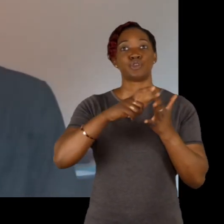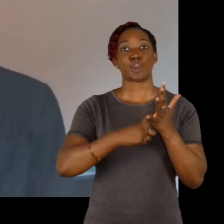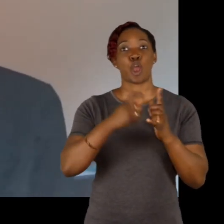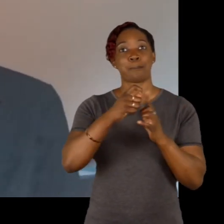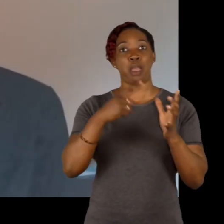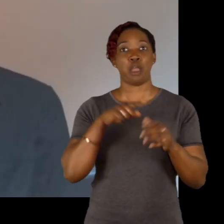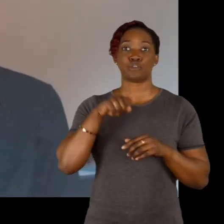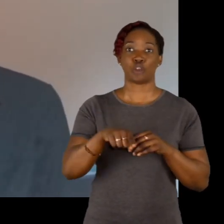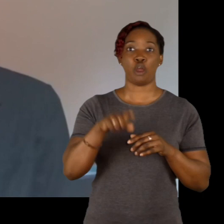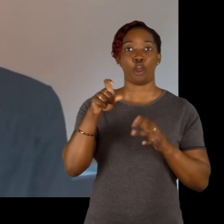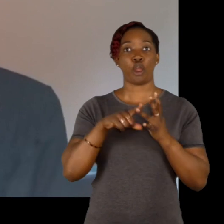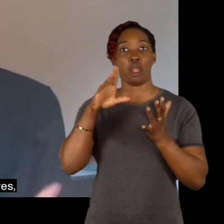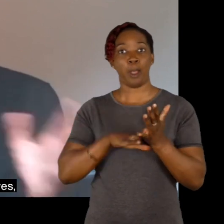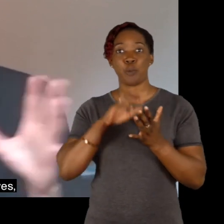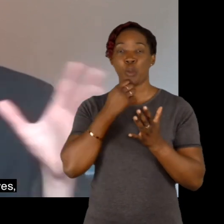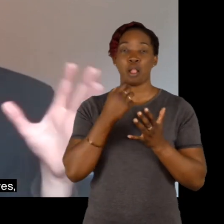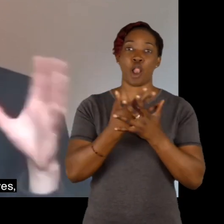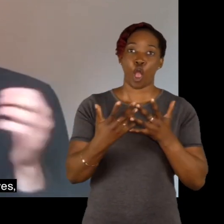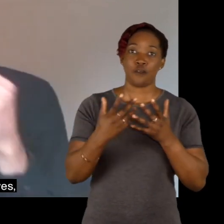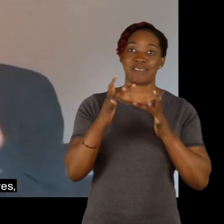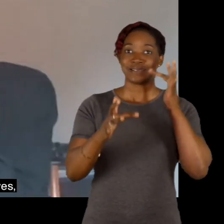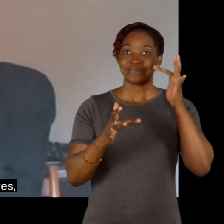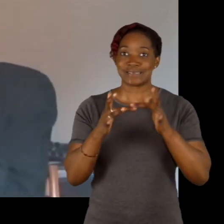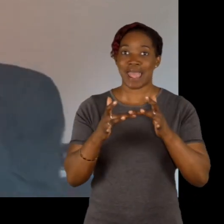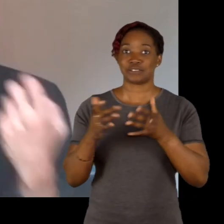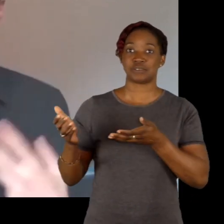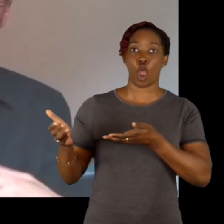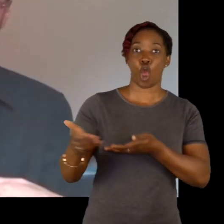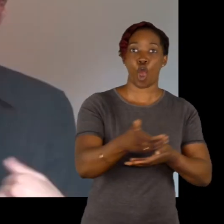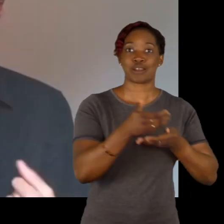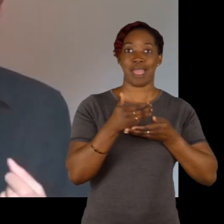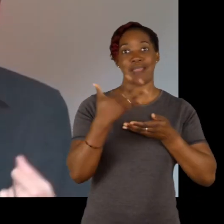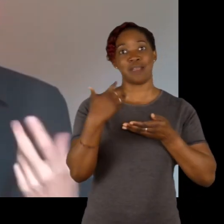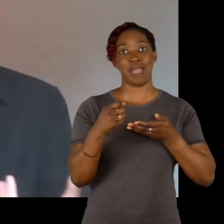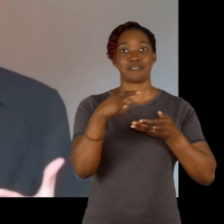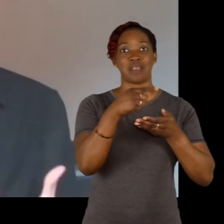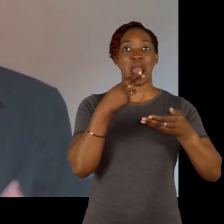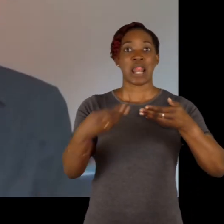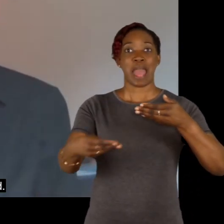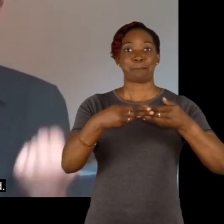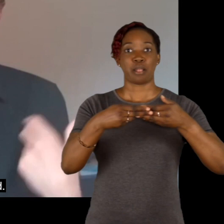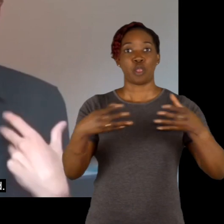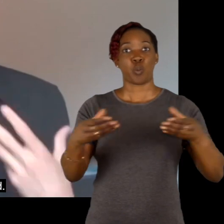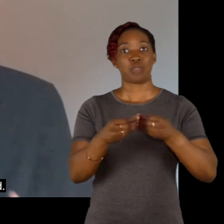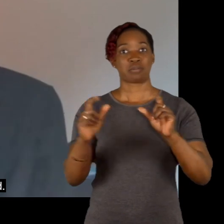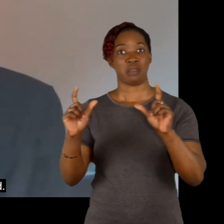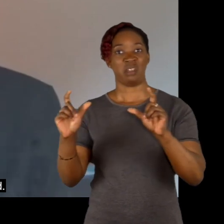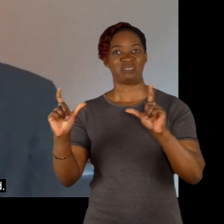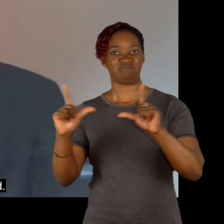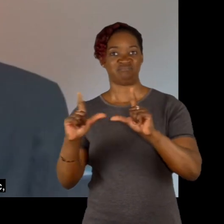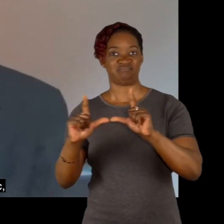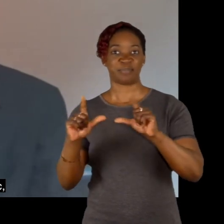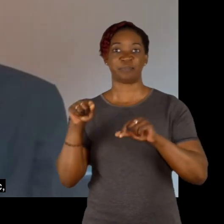publicdomainsherpa.com, which will be sure to send you on your way through various internet archives where each recording is labeled with a license that the creator has